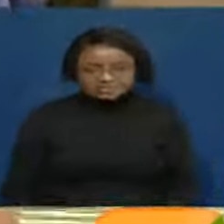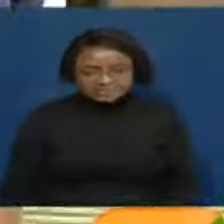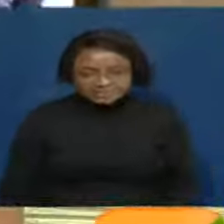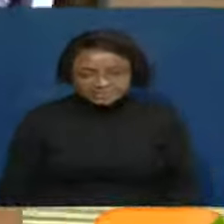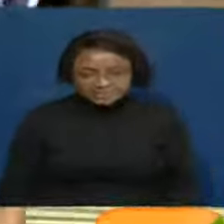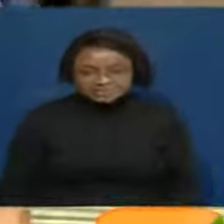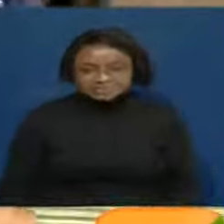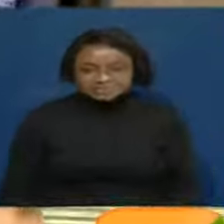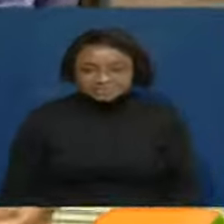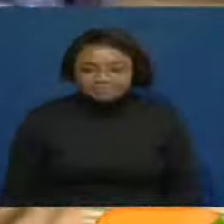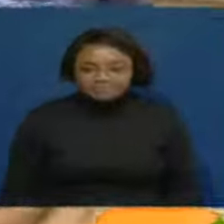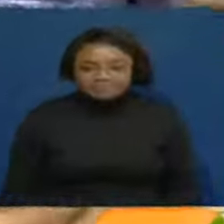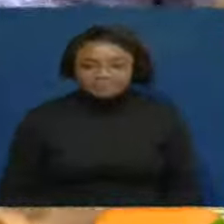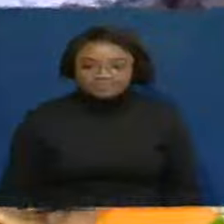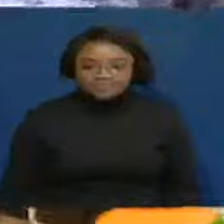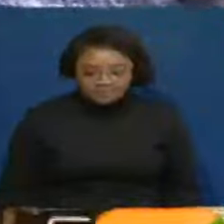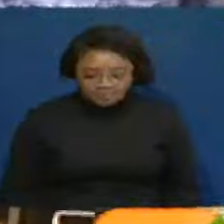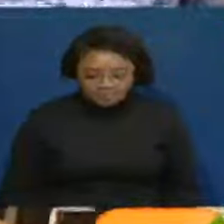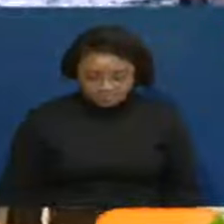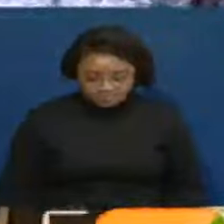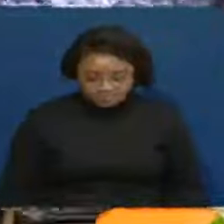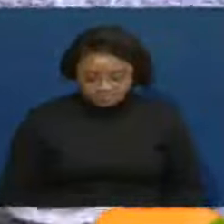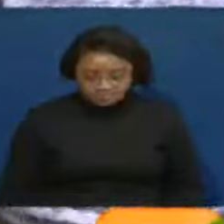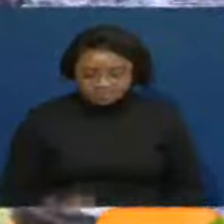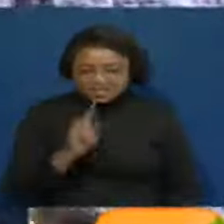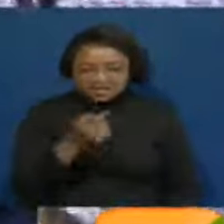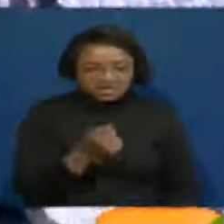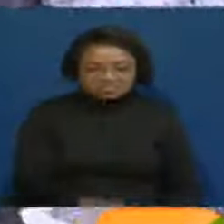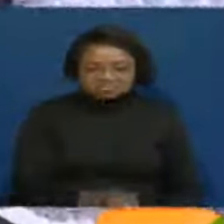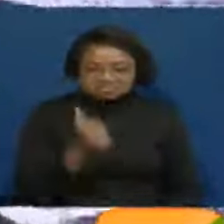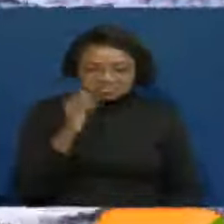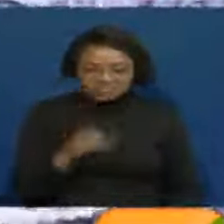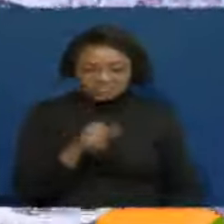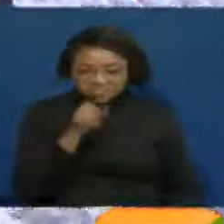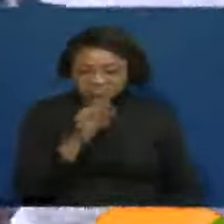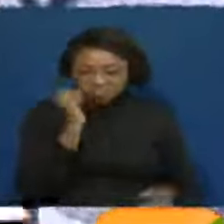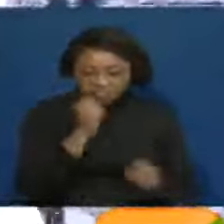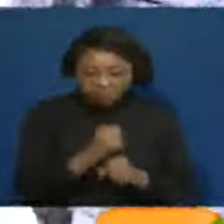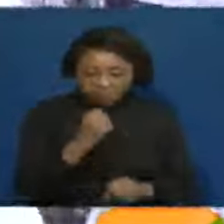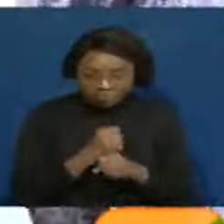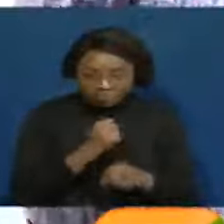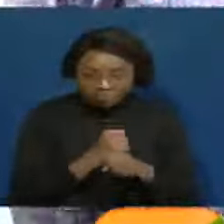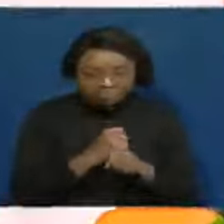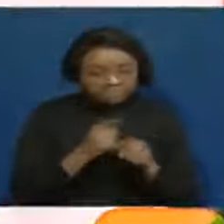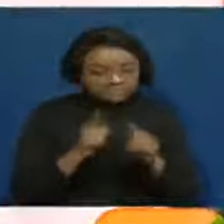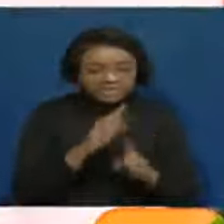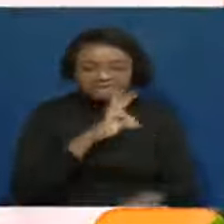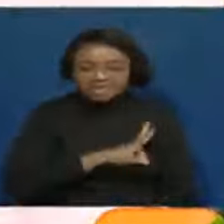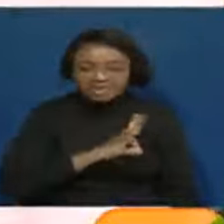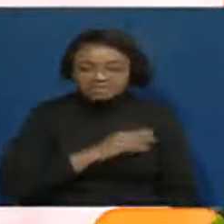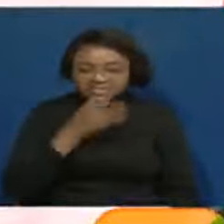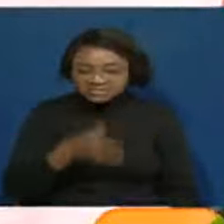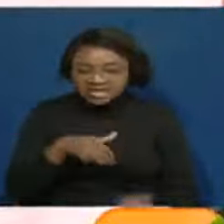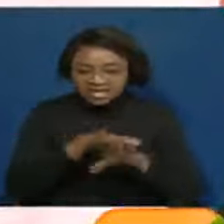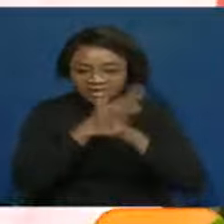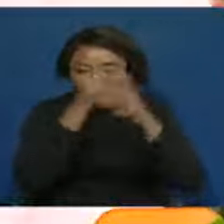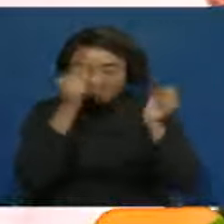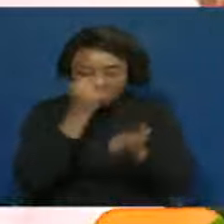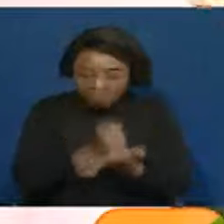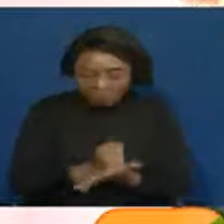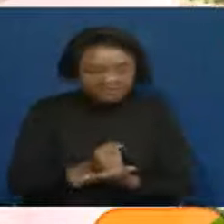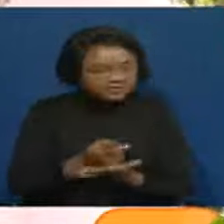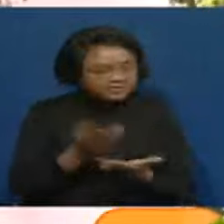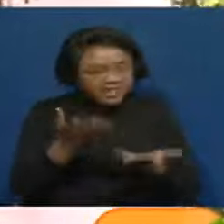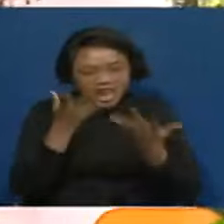Gachagua was stripped not just of the second highest office of the land, but the perks and privileges that come with it, days before he was replaced